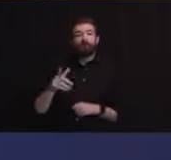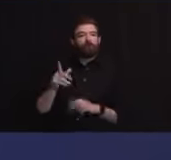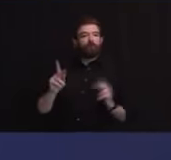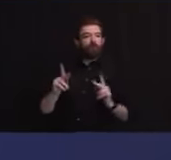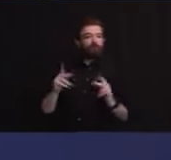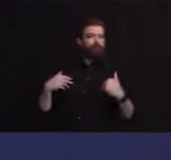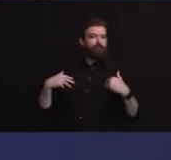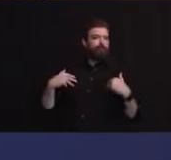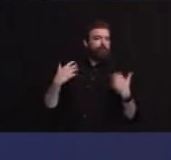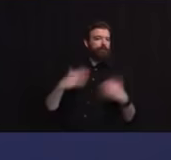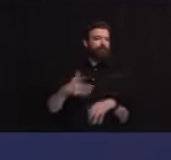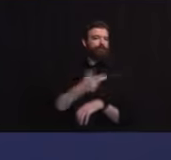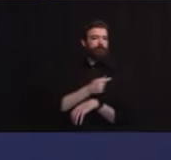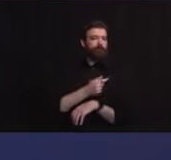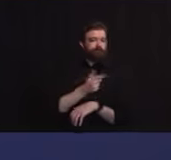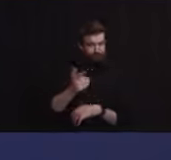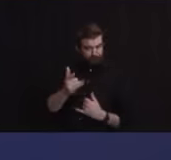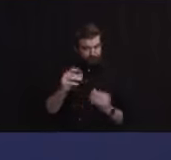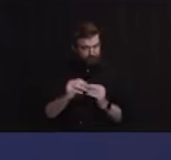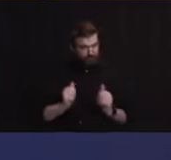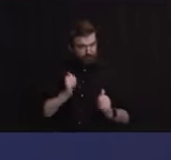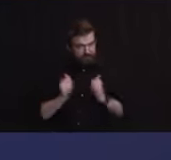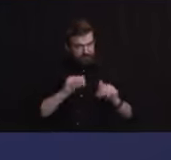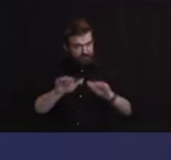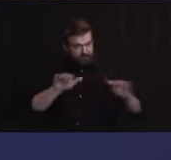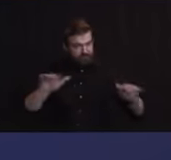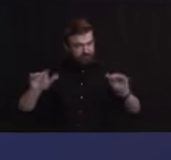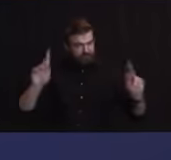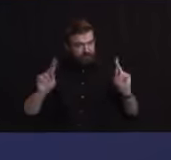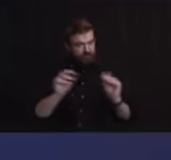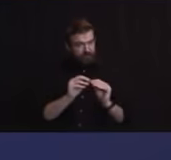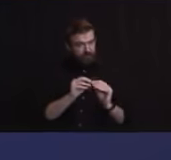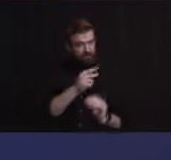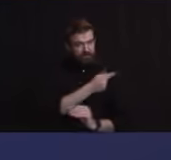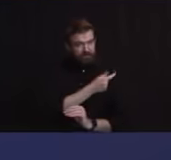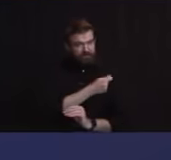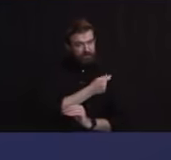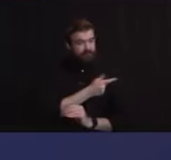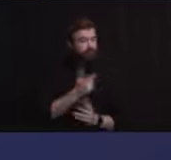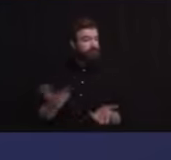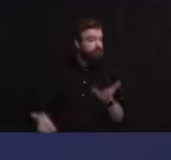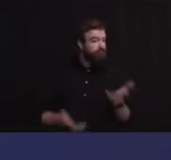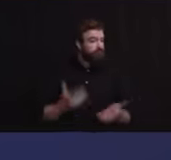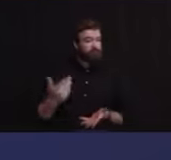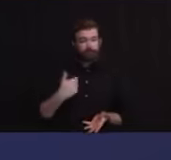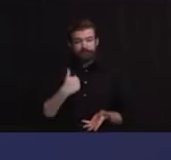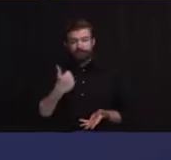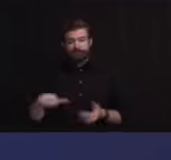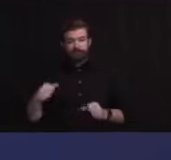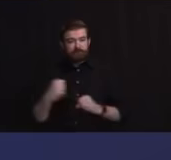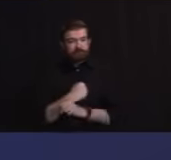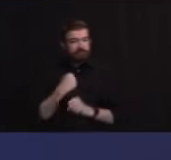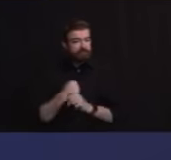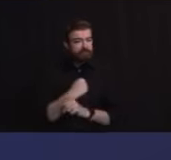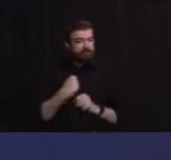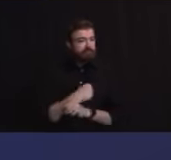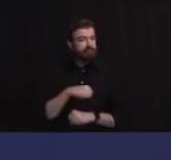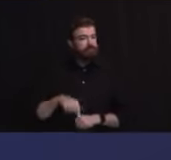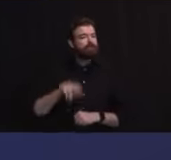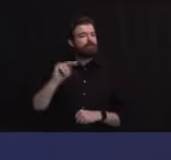pretty aggressively. Do you have any numbers or data as to how prevalent vaccine hesitancy is in New Jersey?